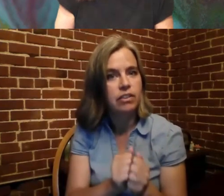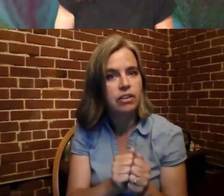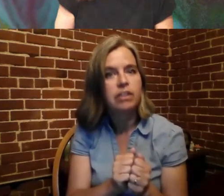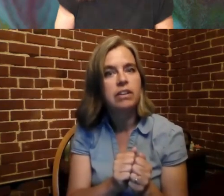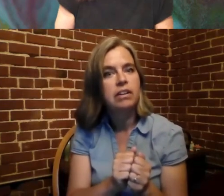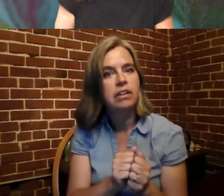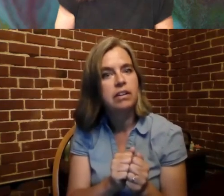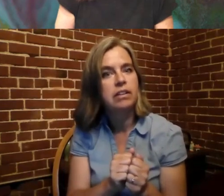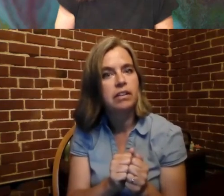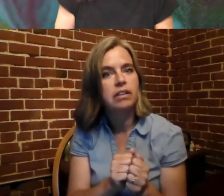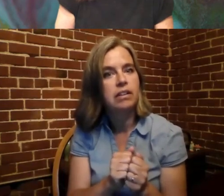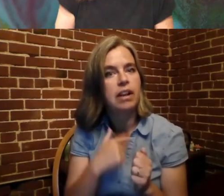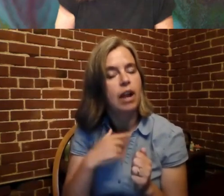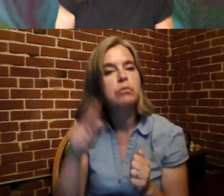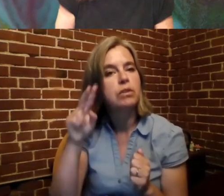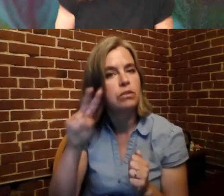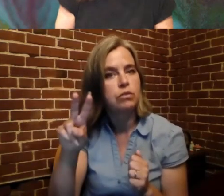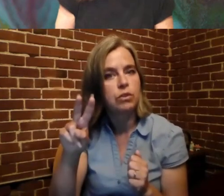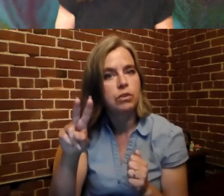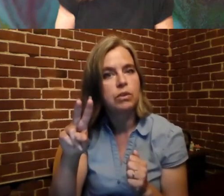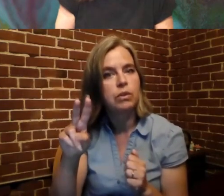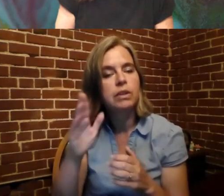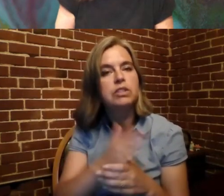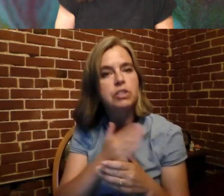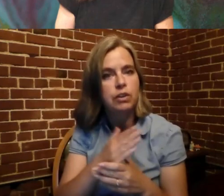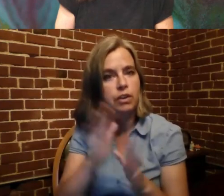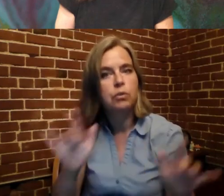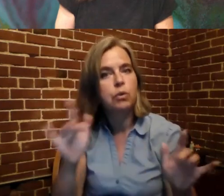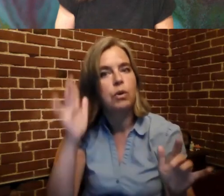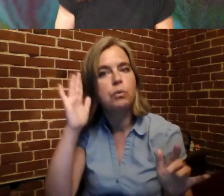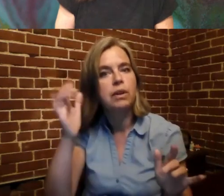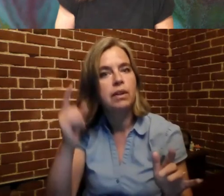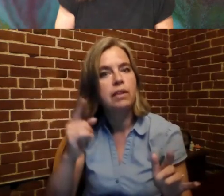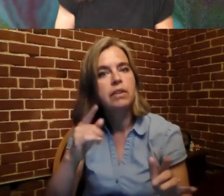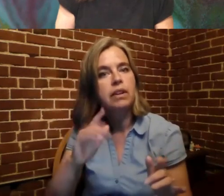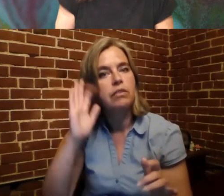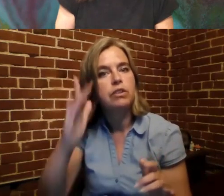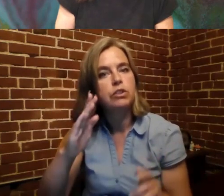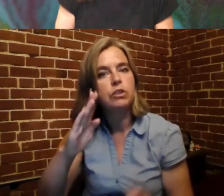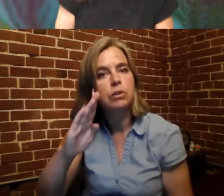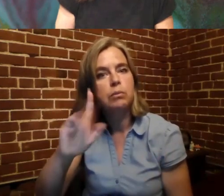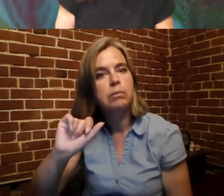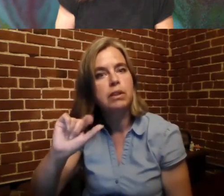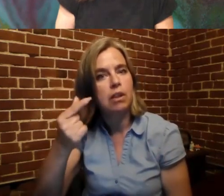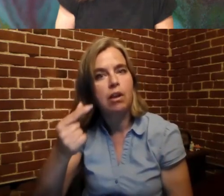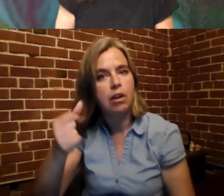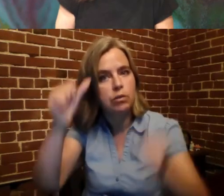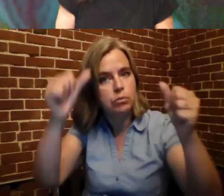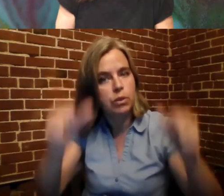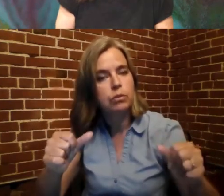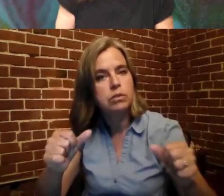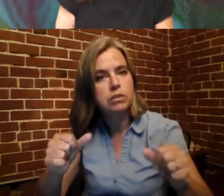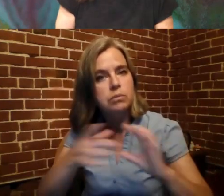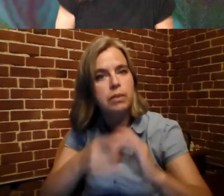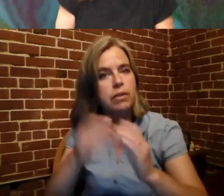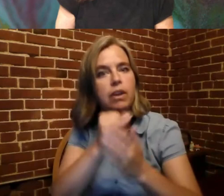to, we'll be sharing this recording, as I mentioned, but there'll be a future blog post on the Gardens blog about, you know, all of the artists' work and